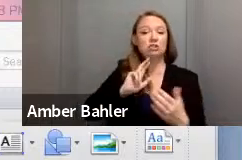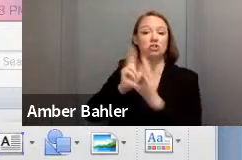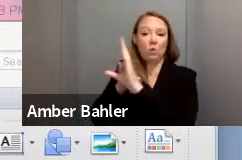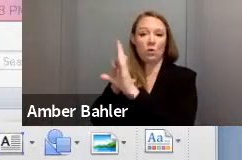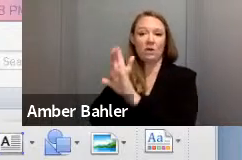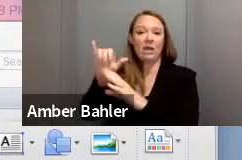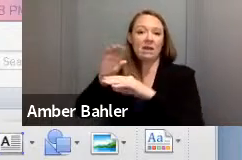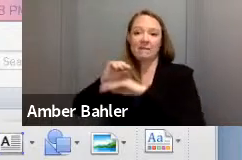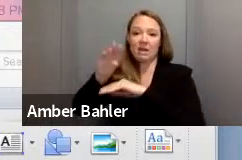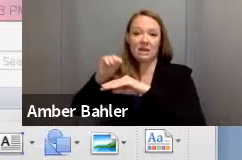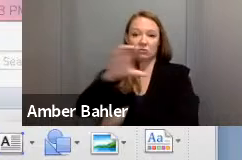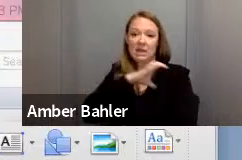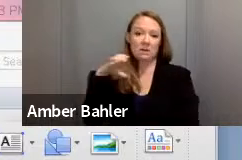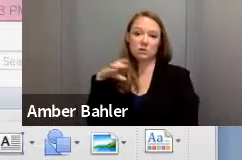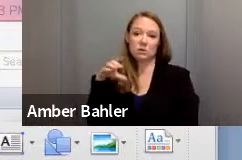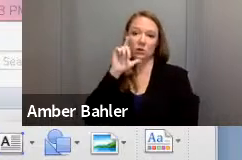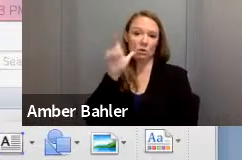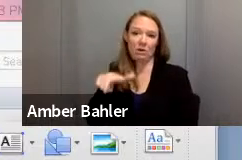advisory council.